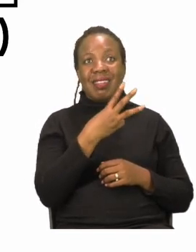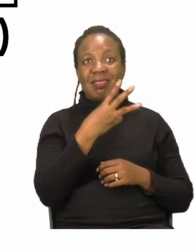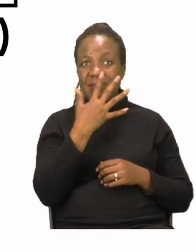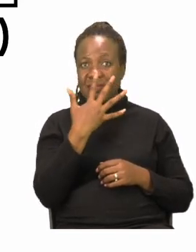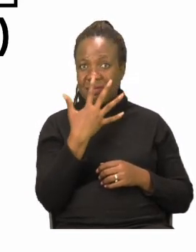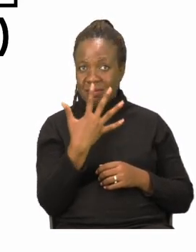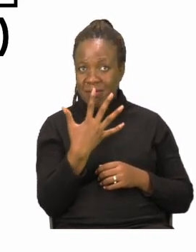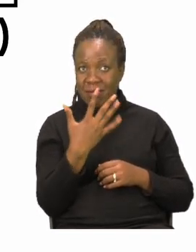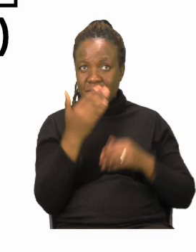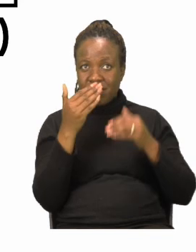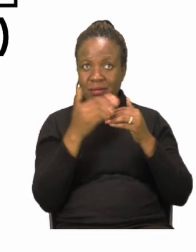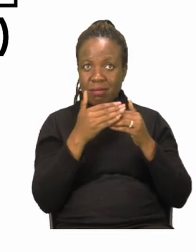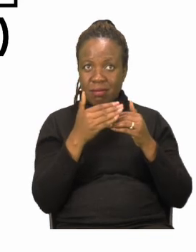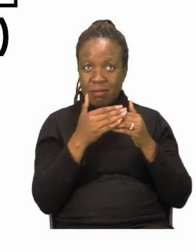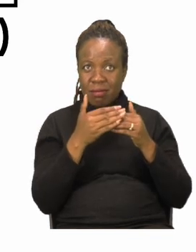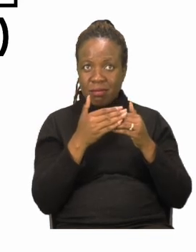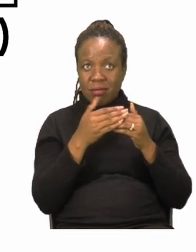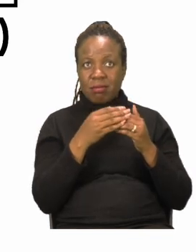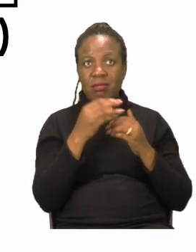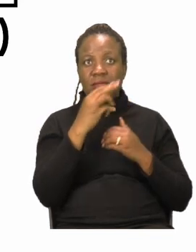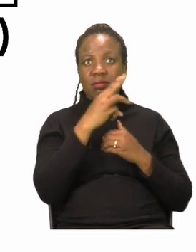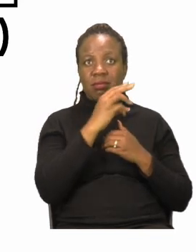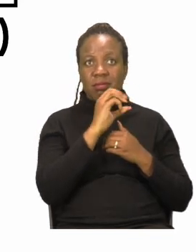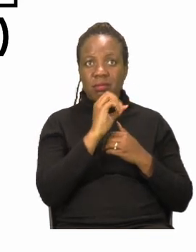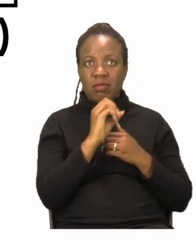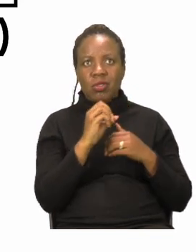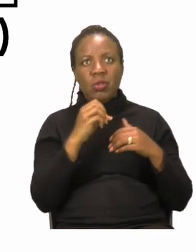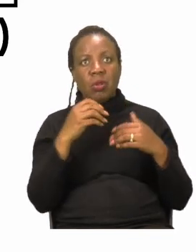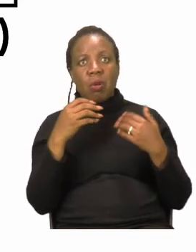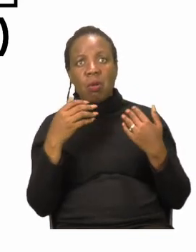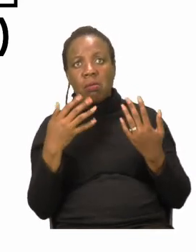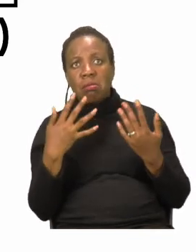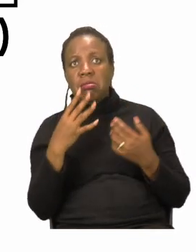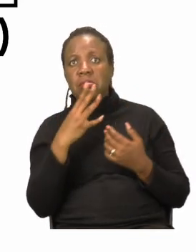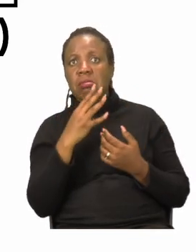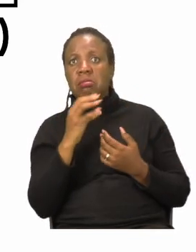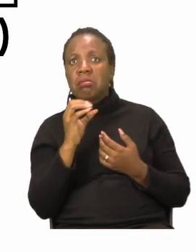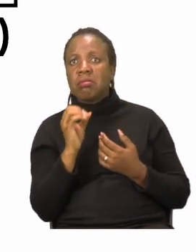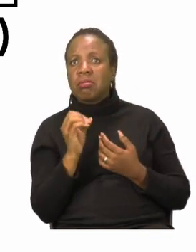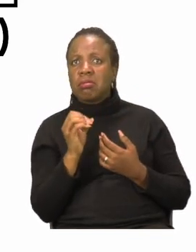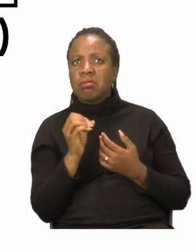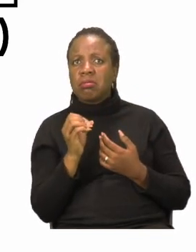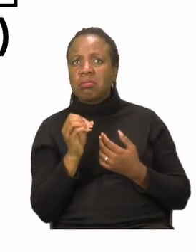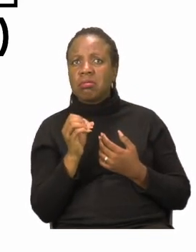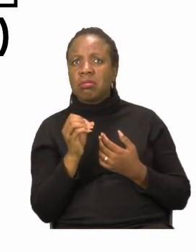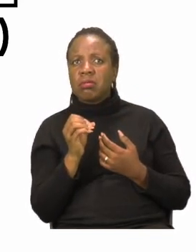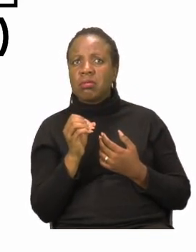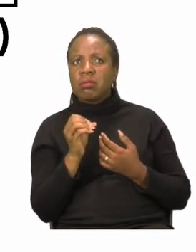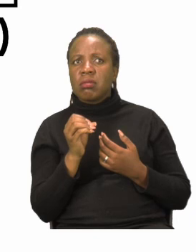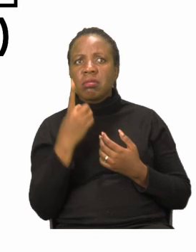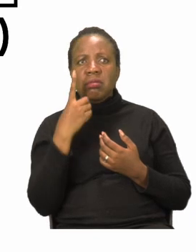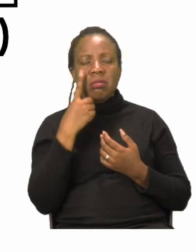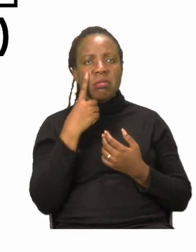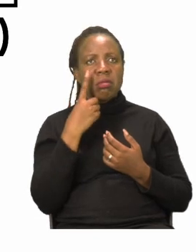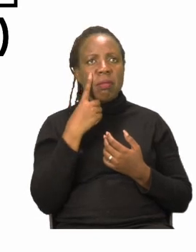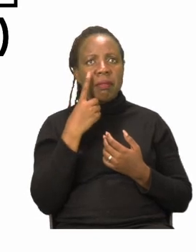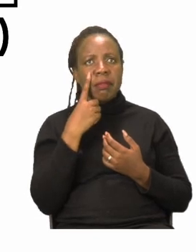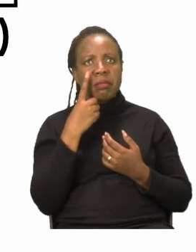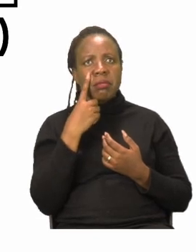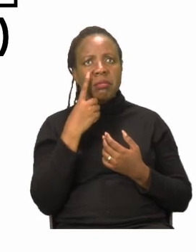Is 35 nearer to 30 or 40? Let's find the